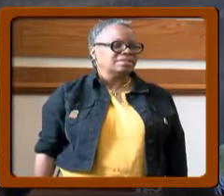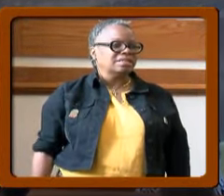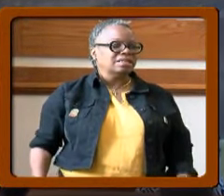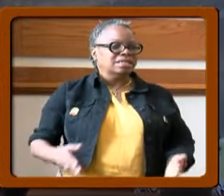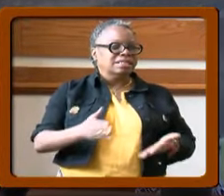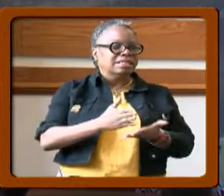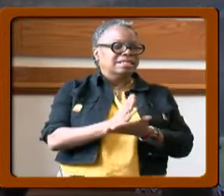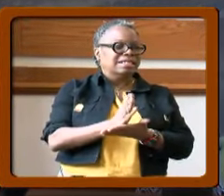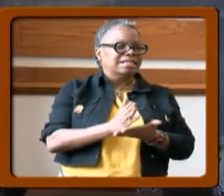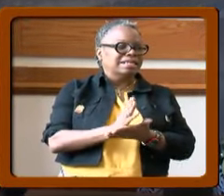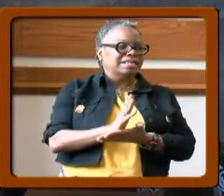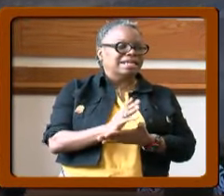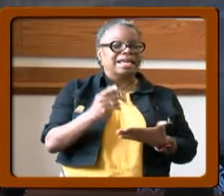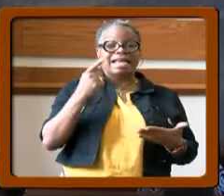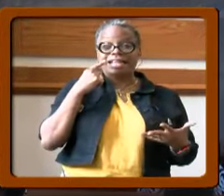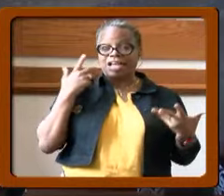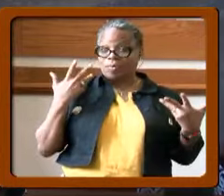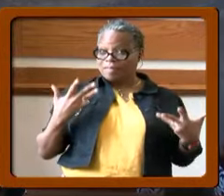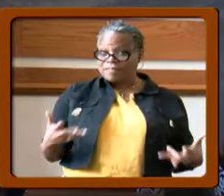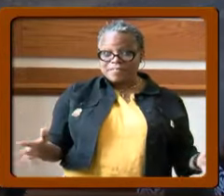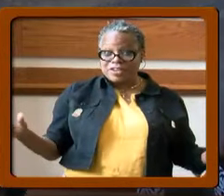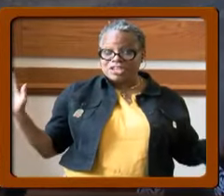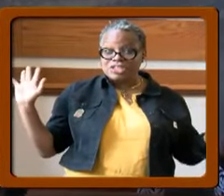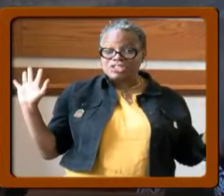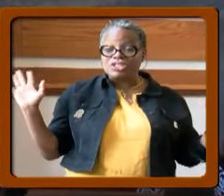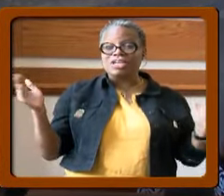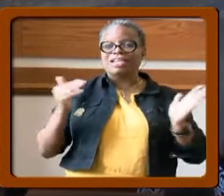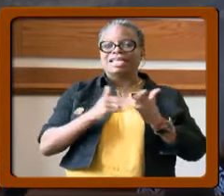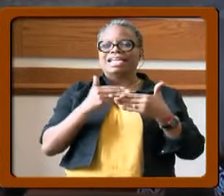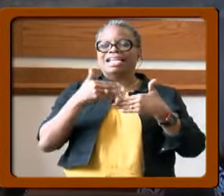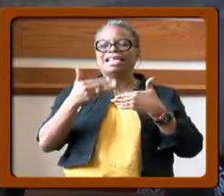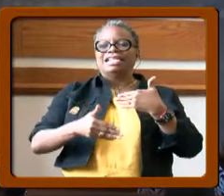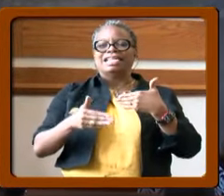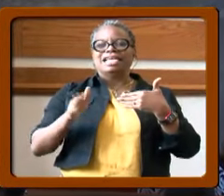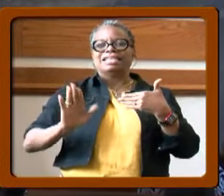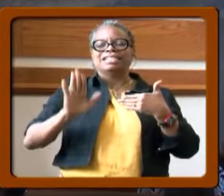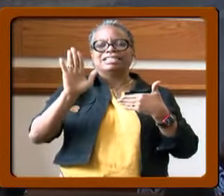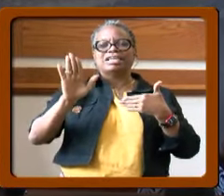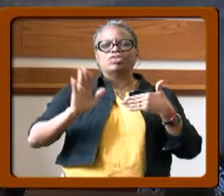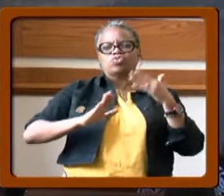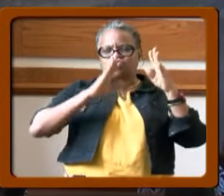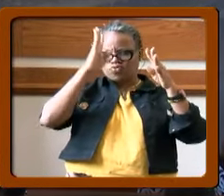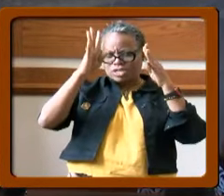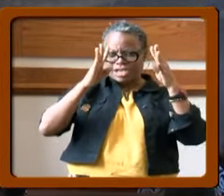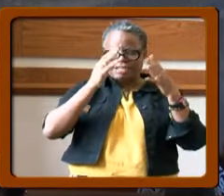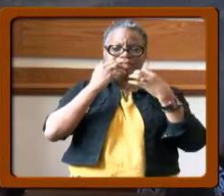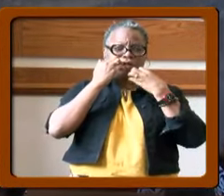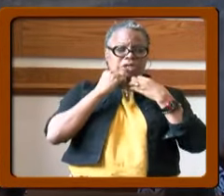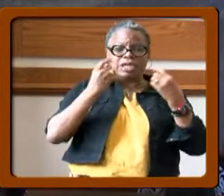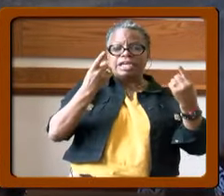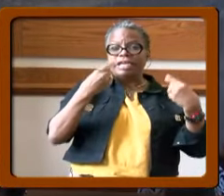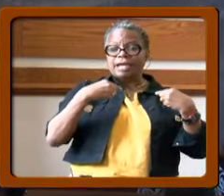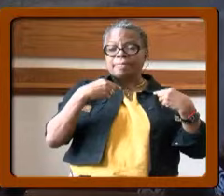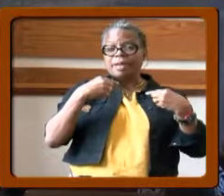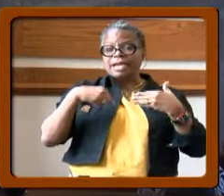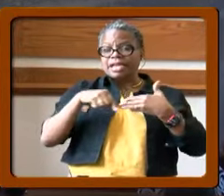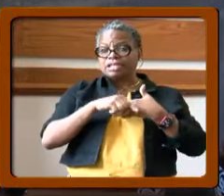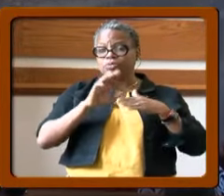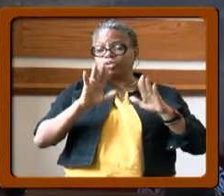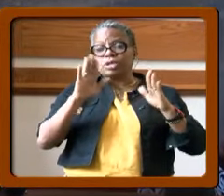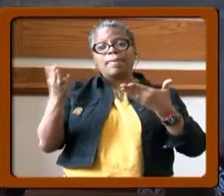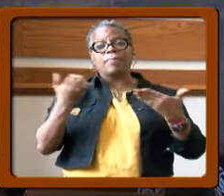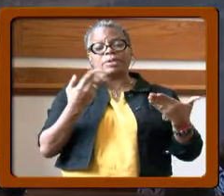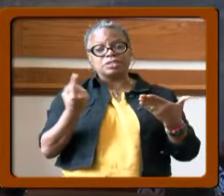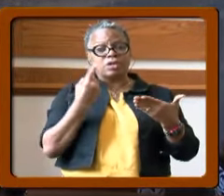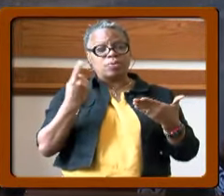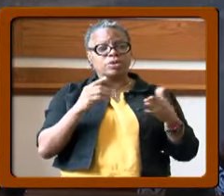All right. I think that's it. Again, next Sunday, Creation Care. Come to church next Sunday and bring somebody with